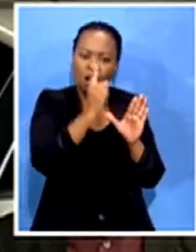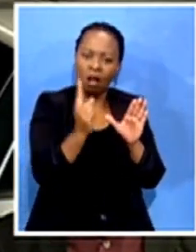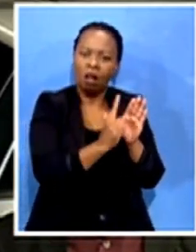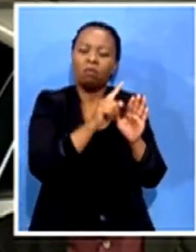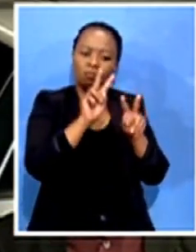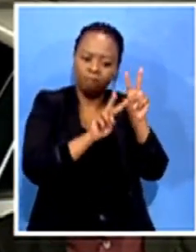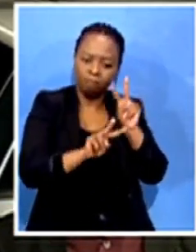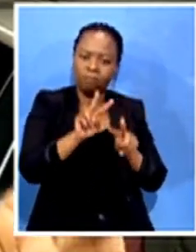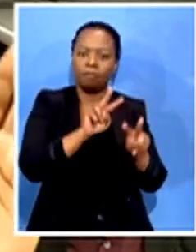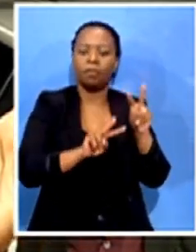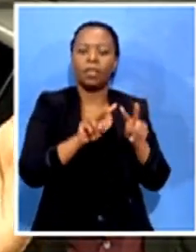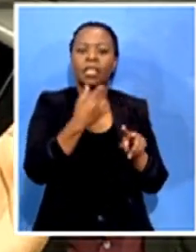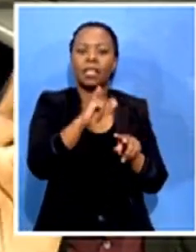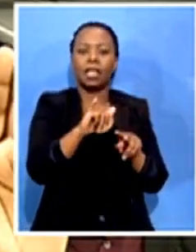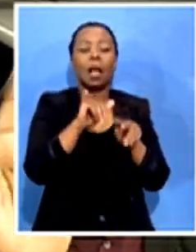in Gauteng